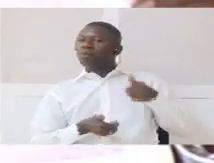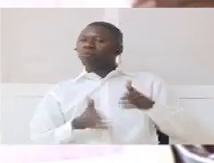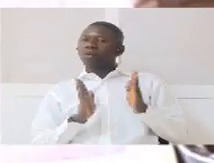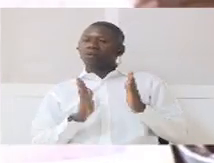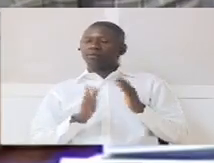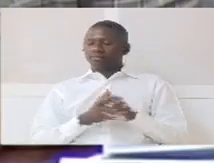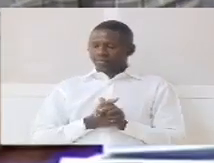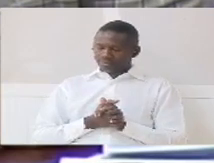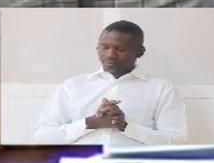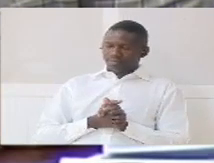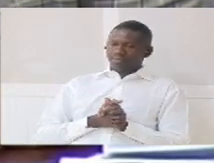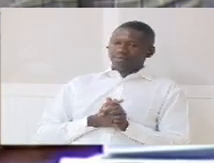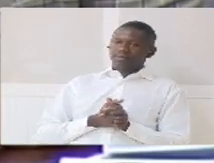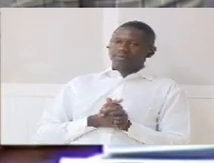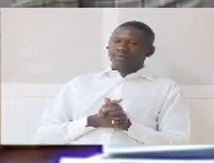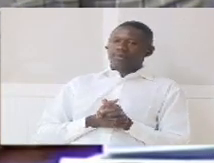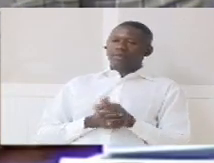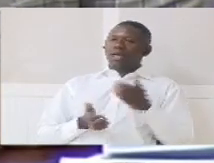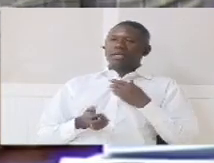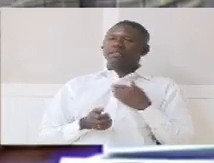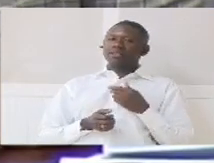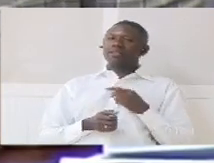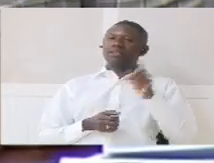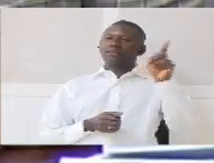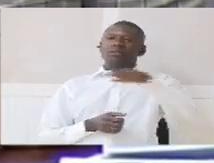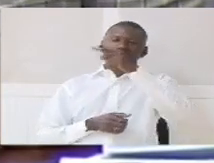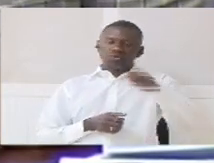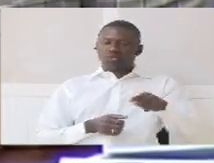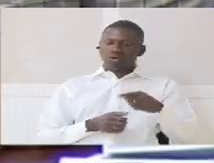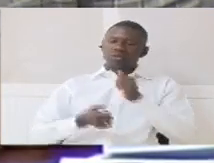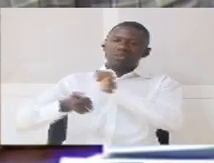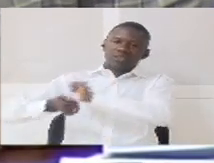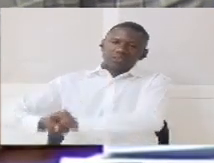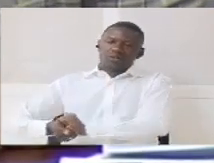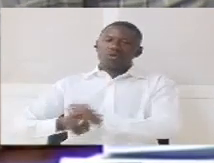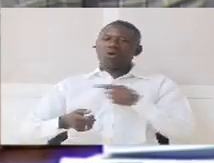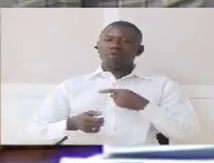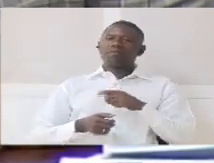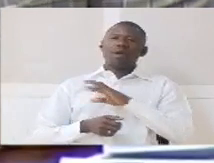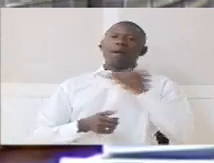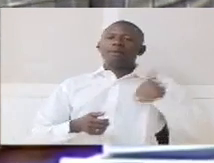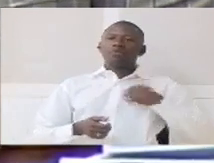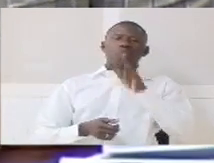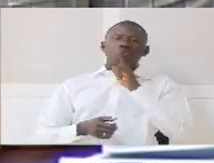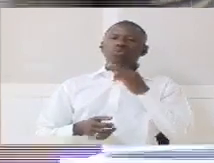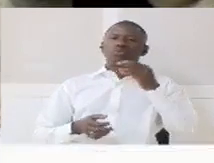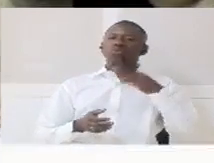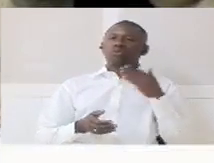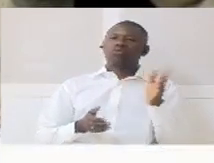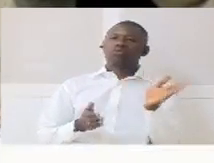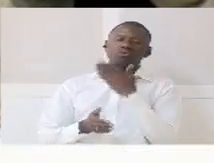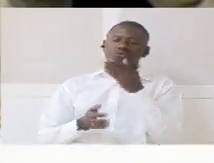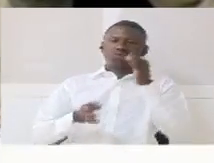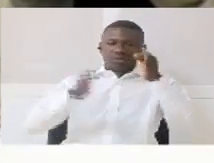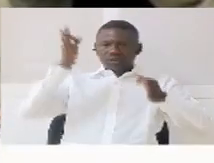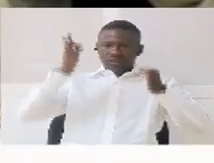the unlawful detention of unconvicted people into the security wing. And